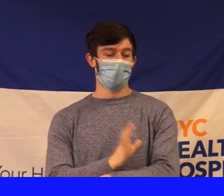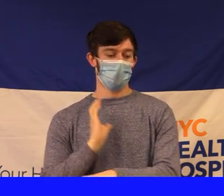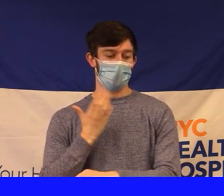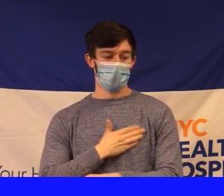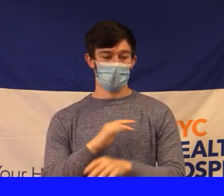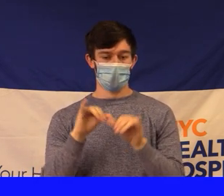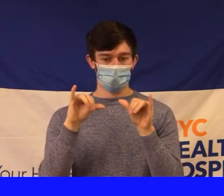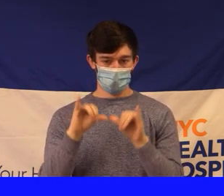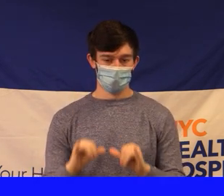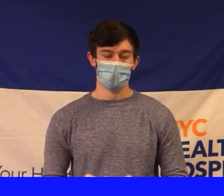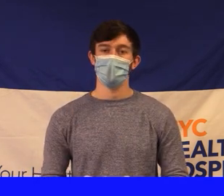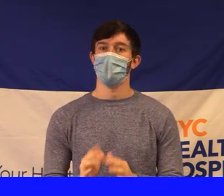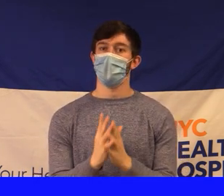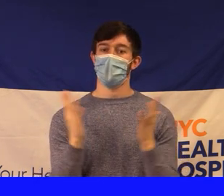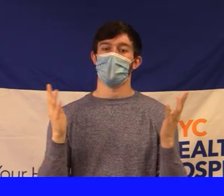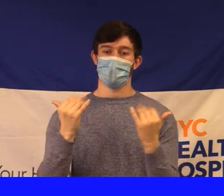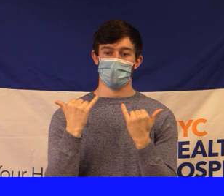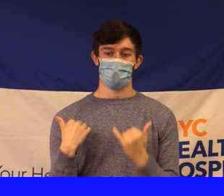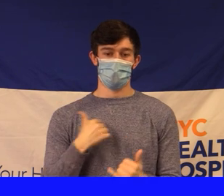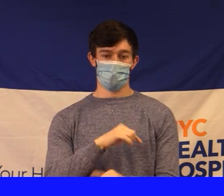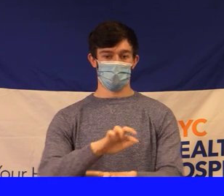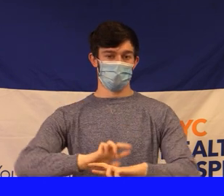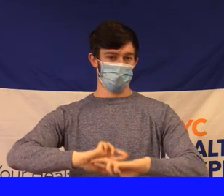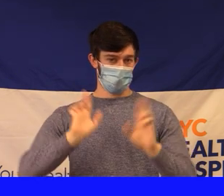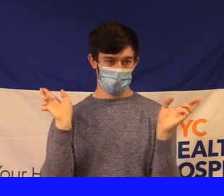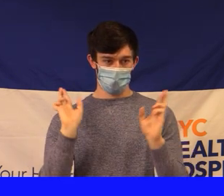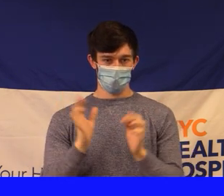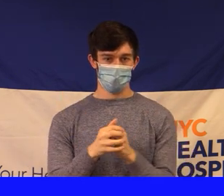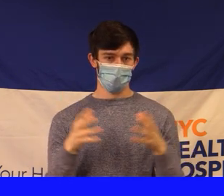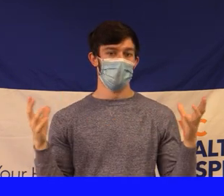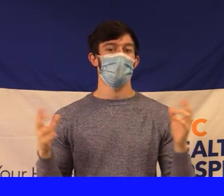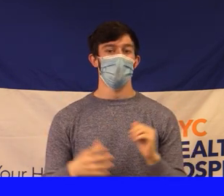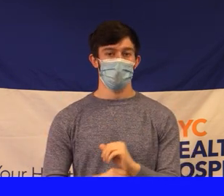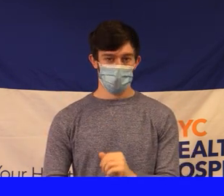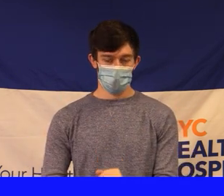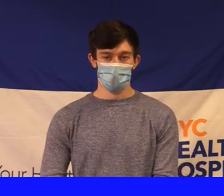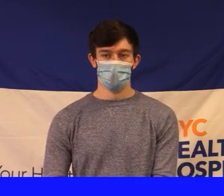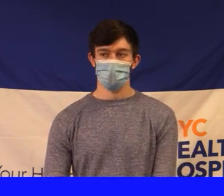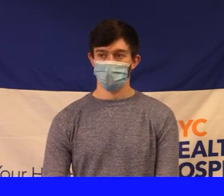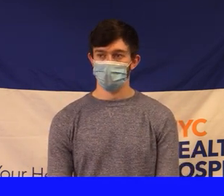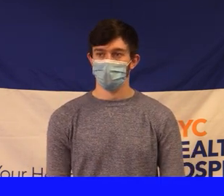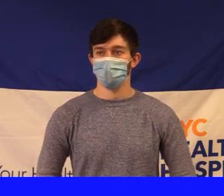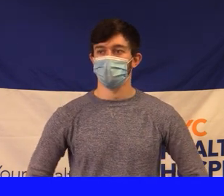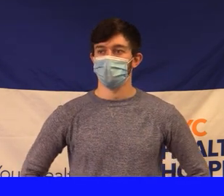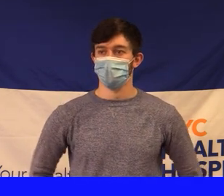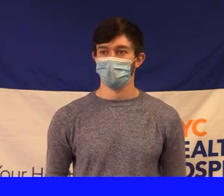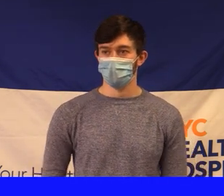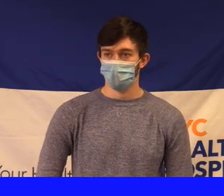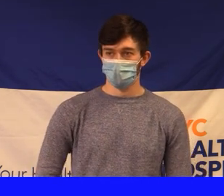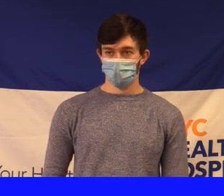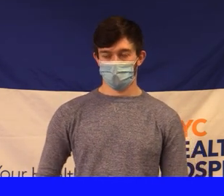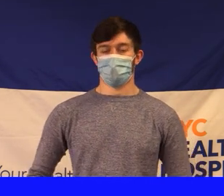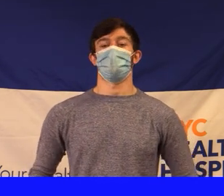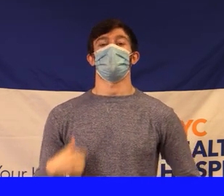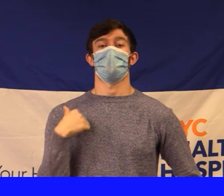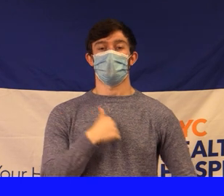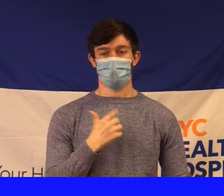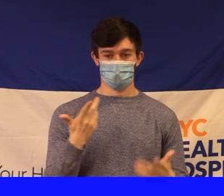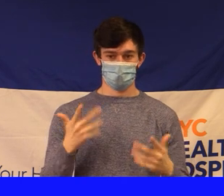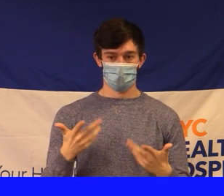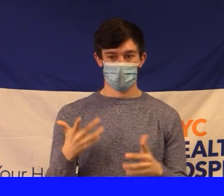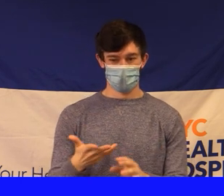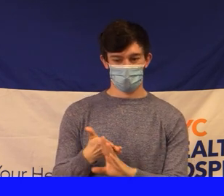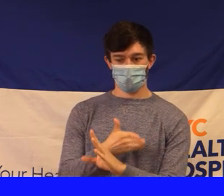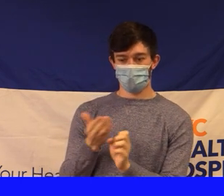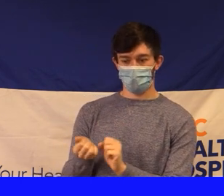metrics considerably, and now we're ready to grow. We're already have improved beyond where we were pre-COVID,